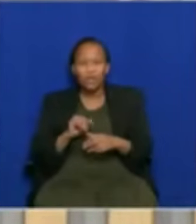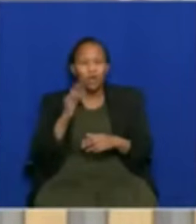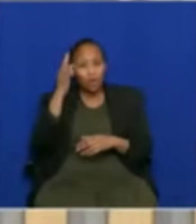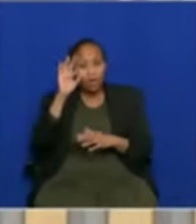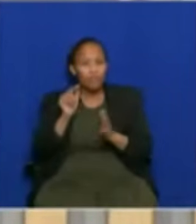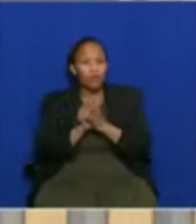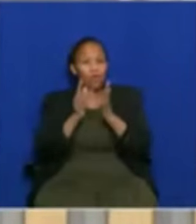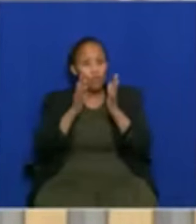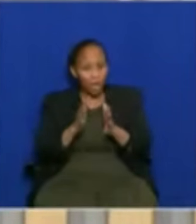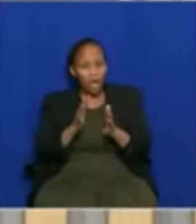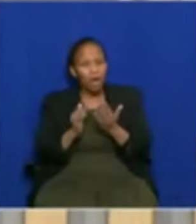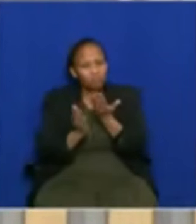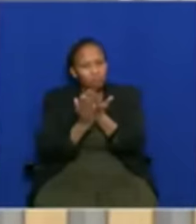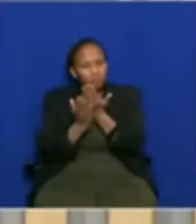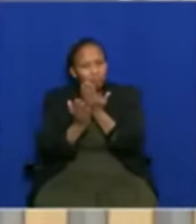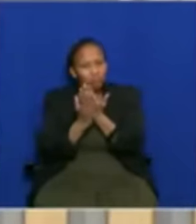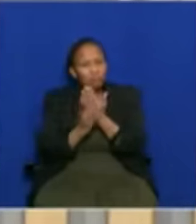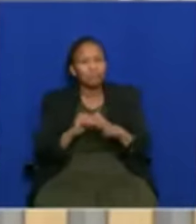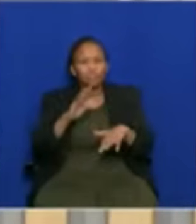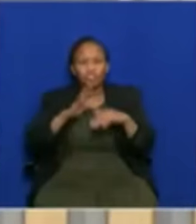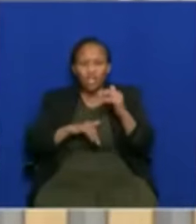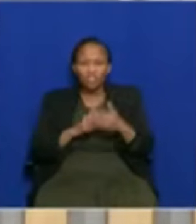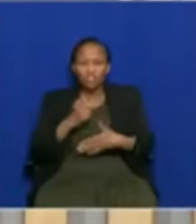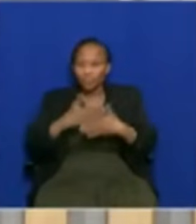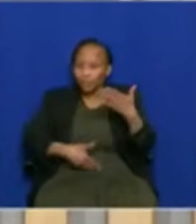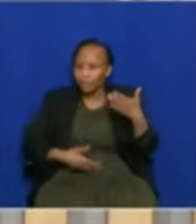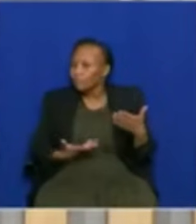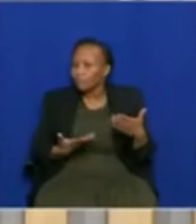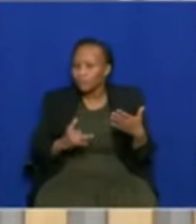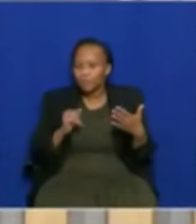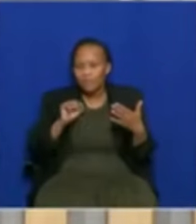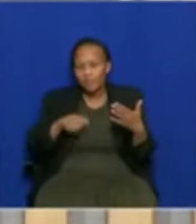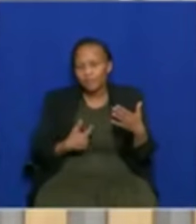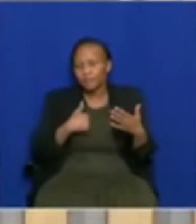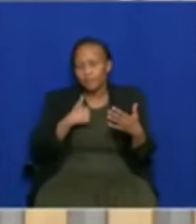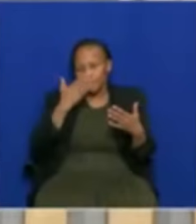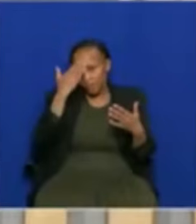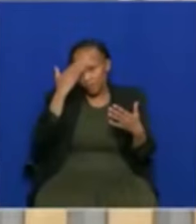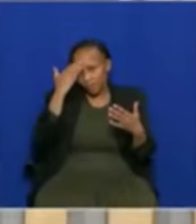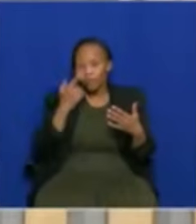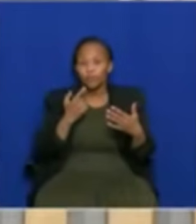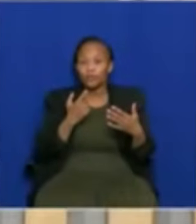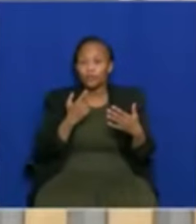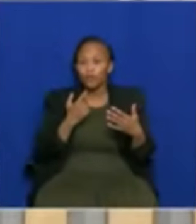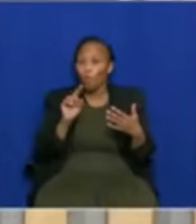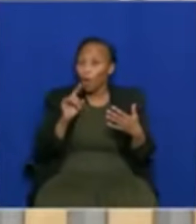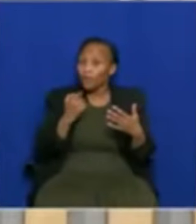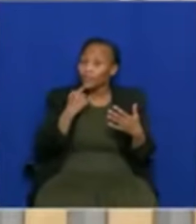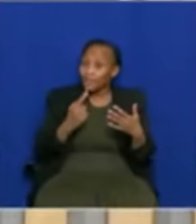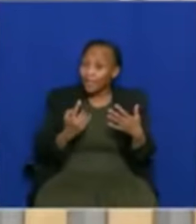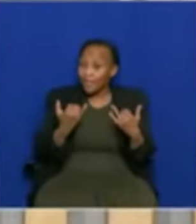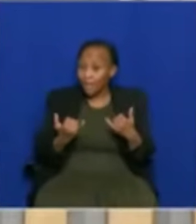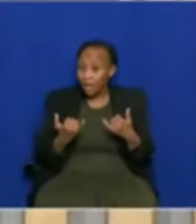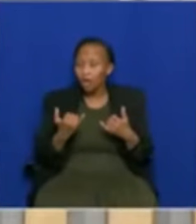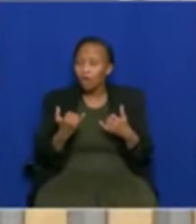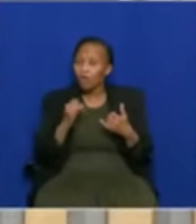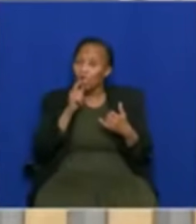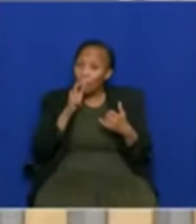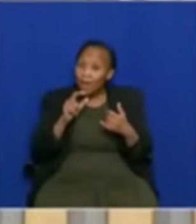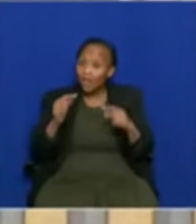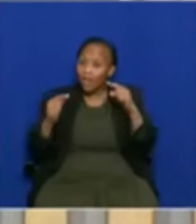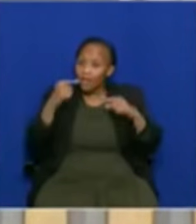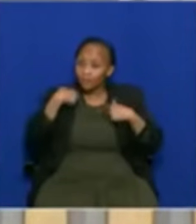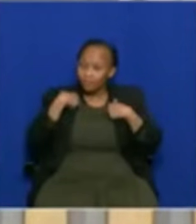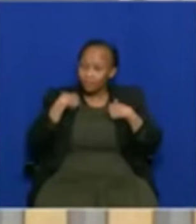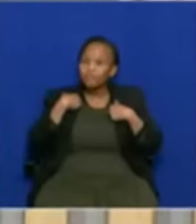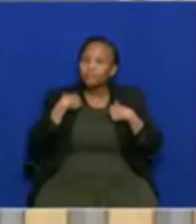And I note that you are saying that what you are saying in your comment against me. I also have a